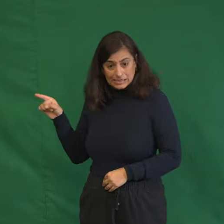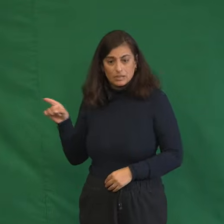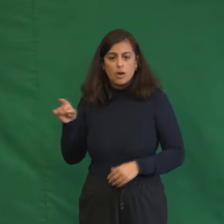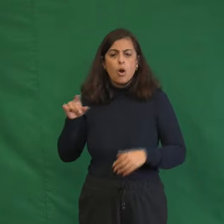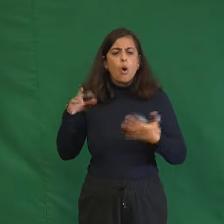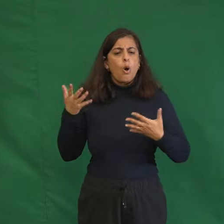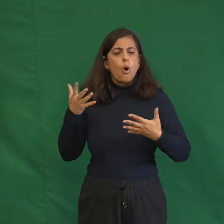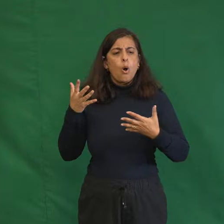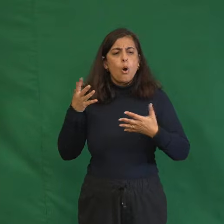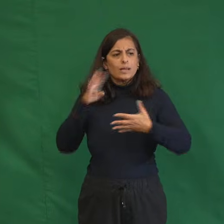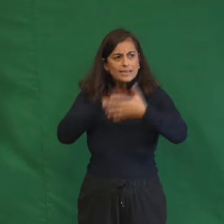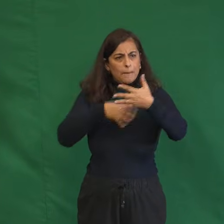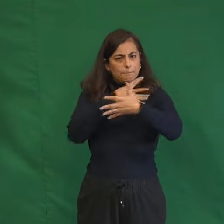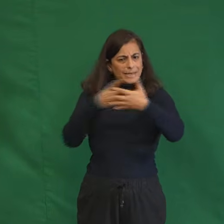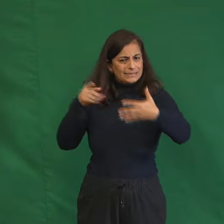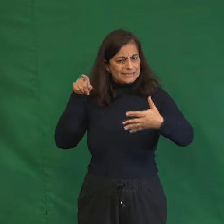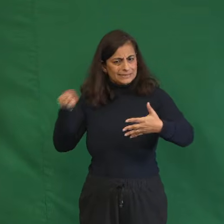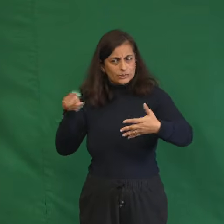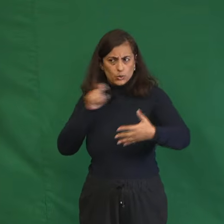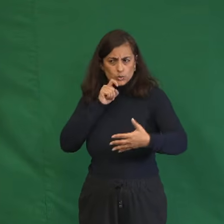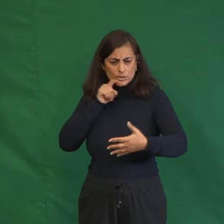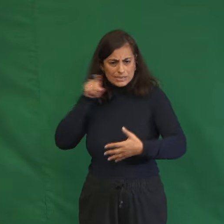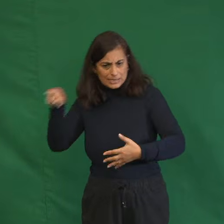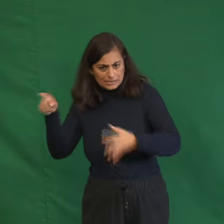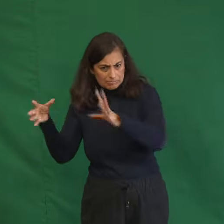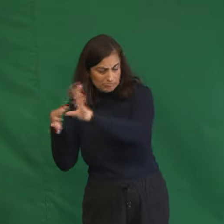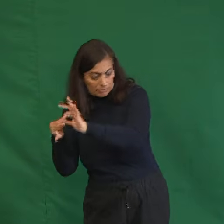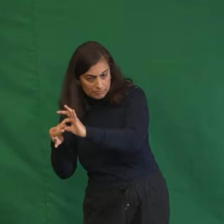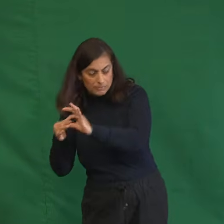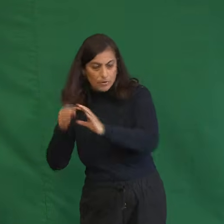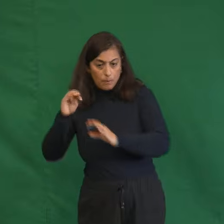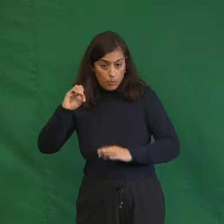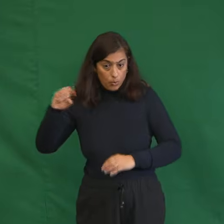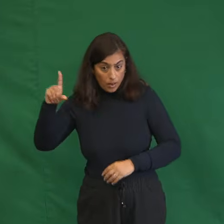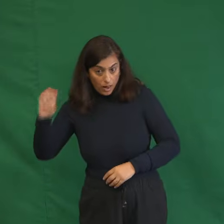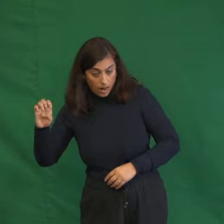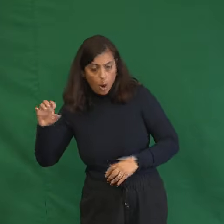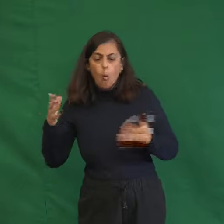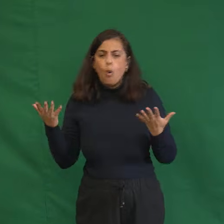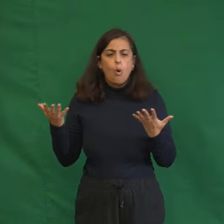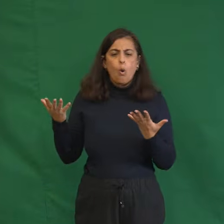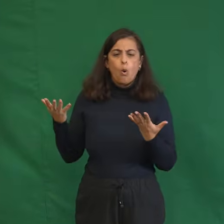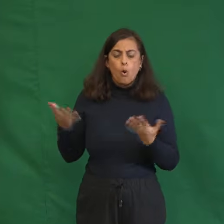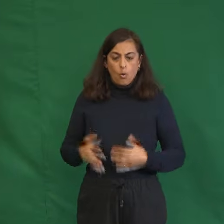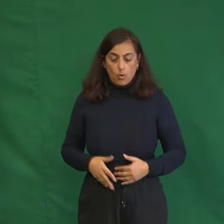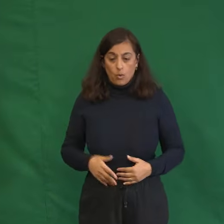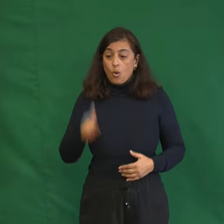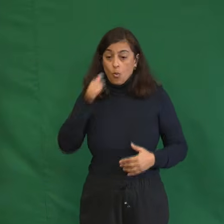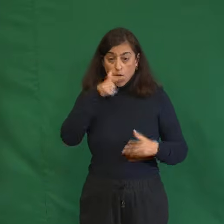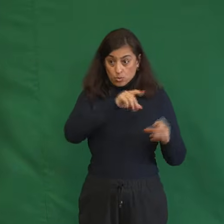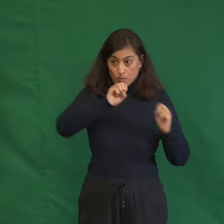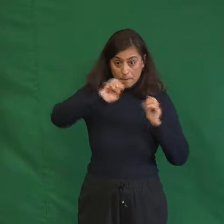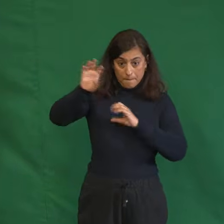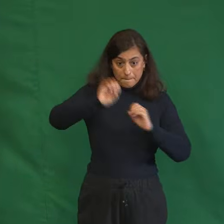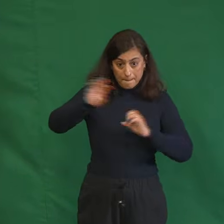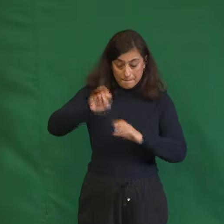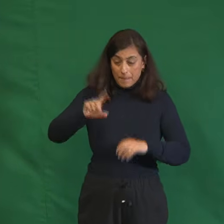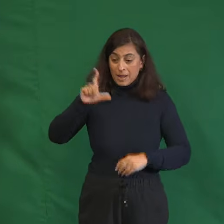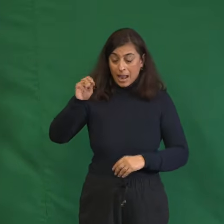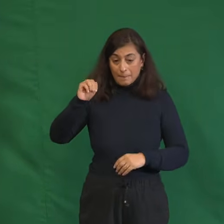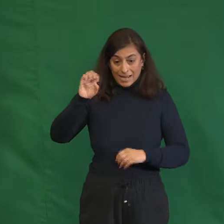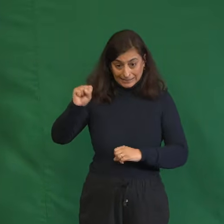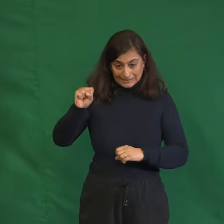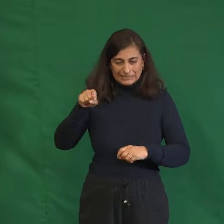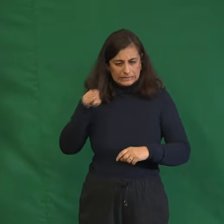I'm asking is because in terms of scoring videos and putting it on the LMS, it's quite difficult because it takes a lot of time to